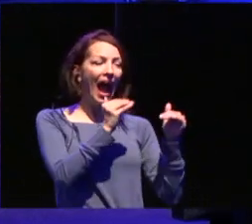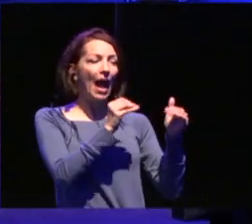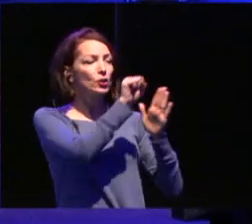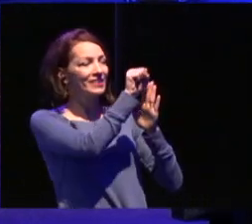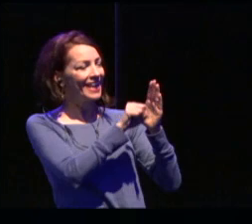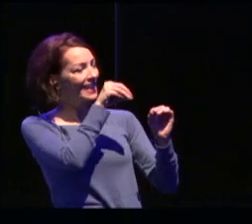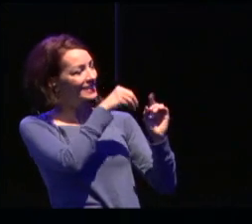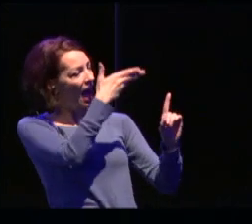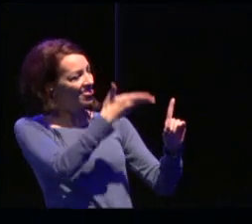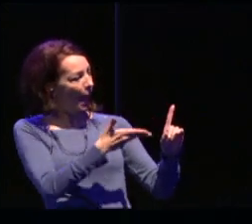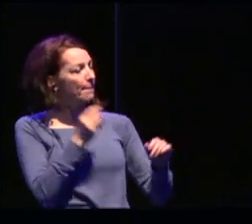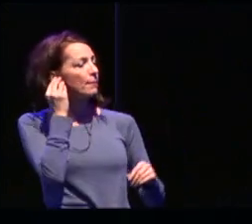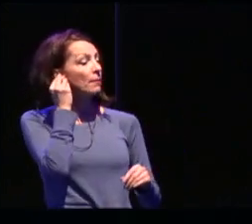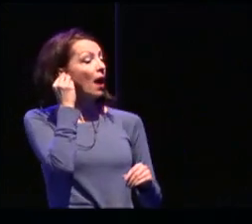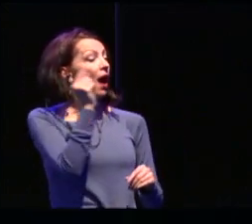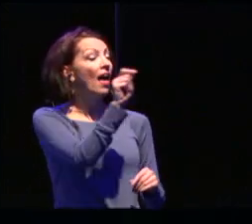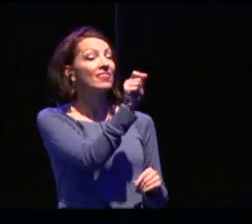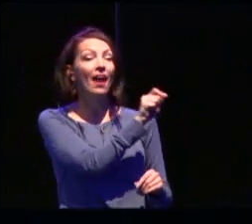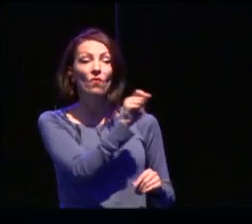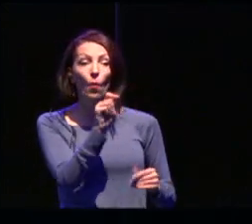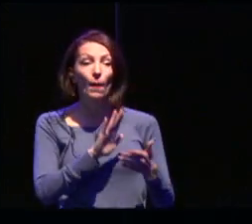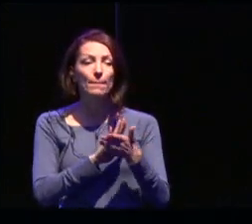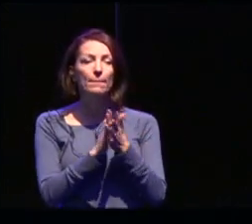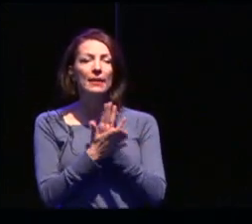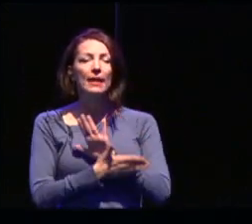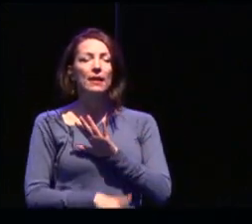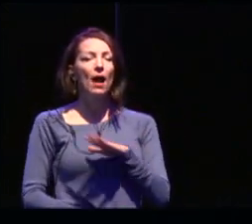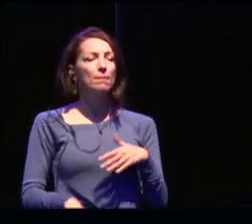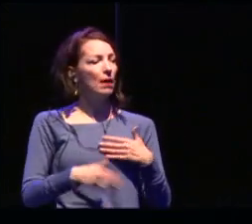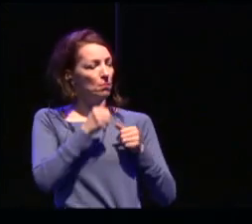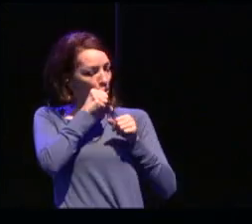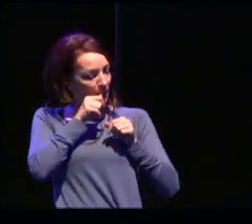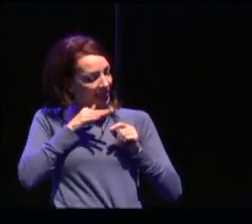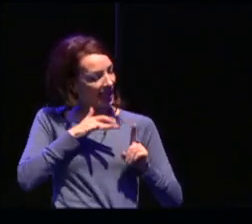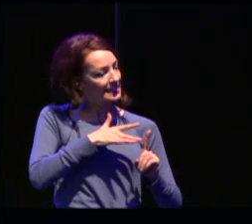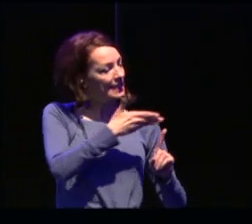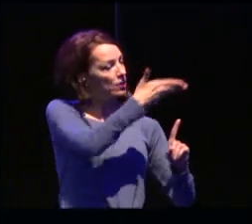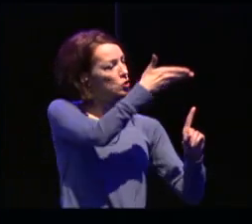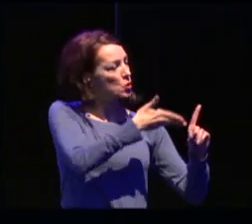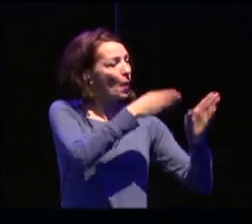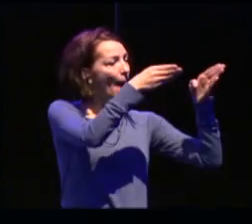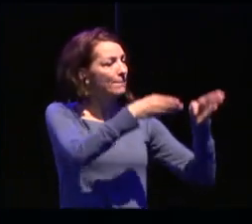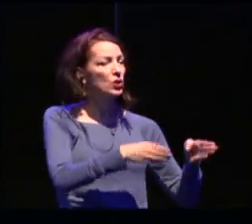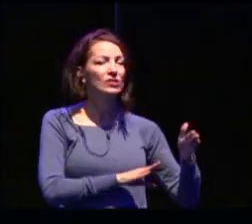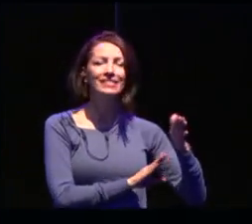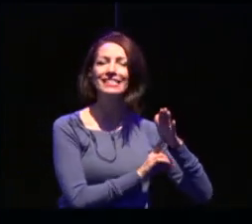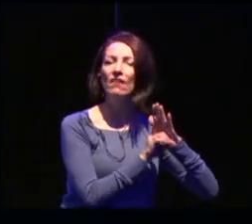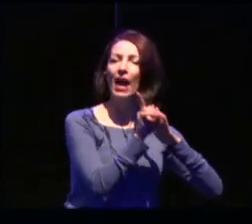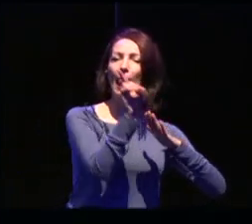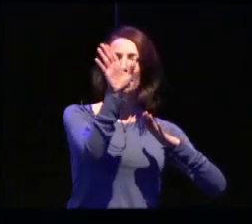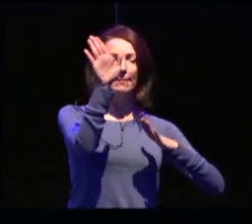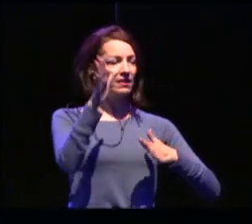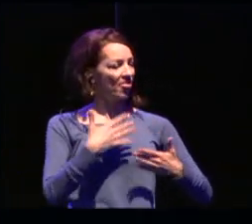them. And therefore, you become a causal blessing to individuals' unfoldment